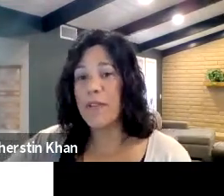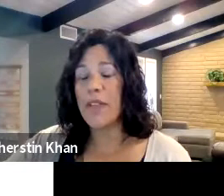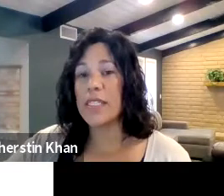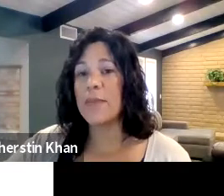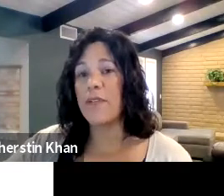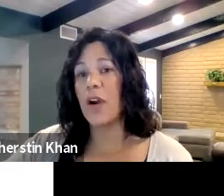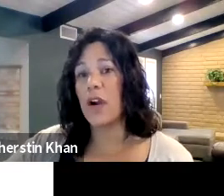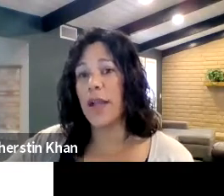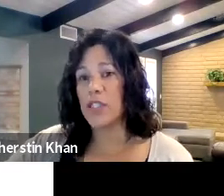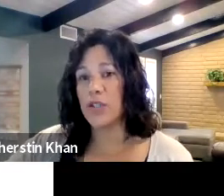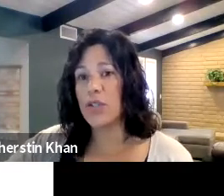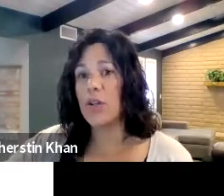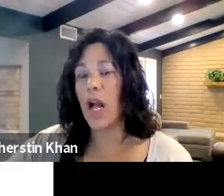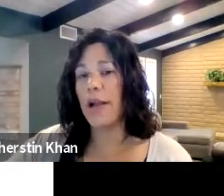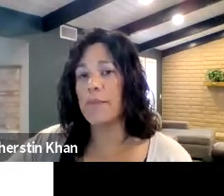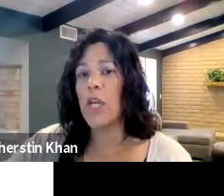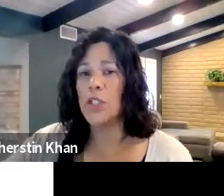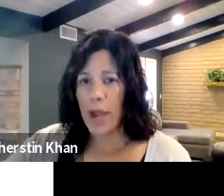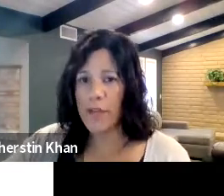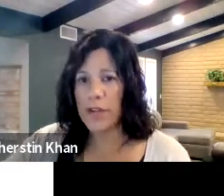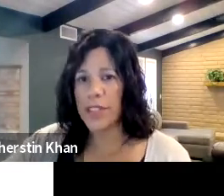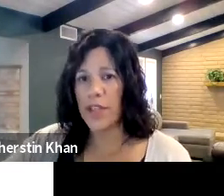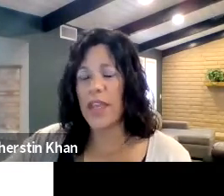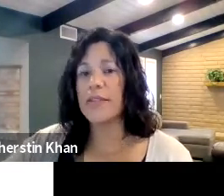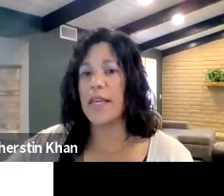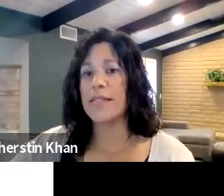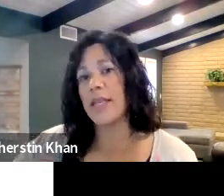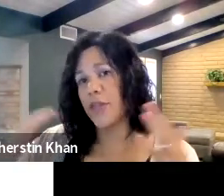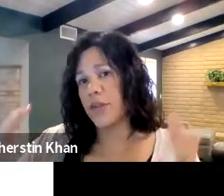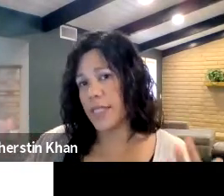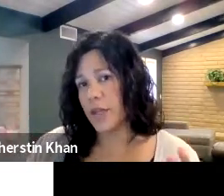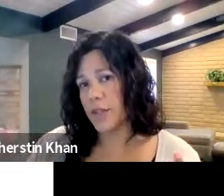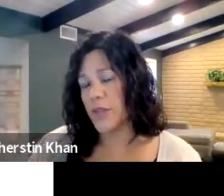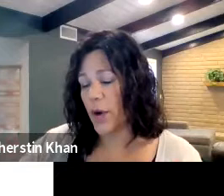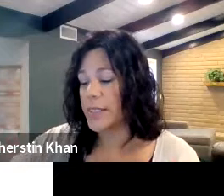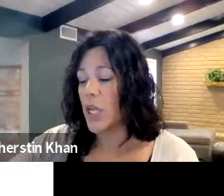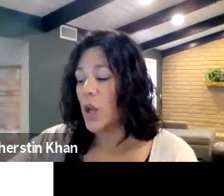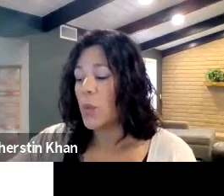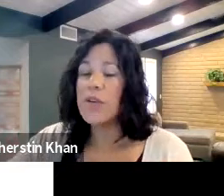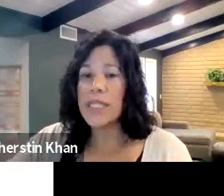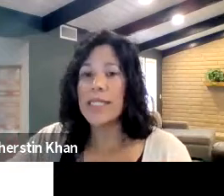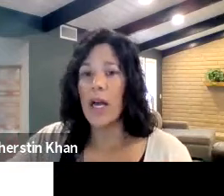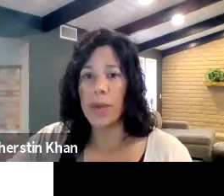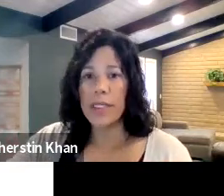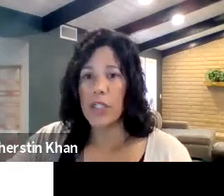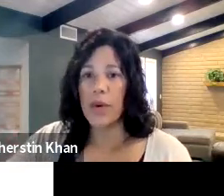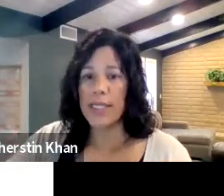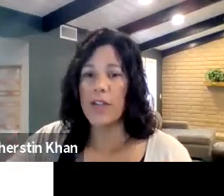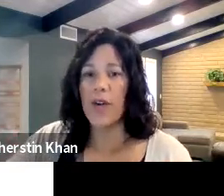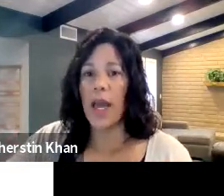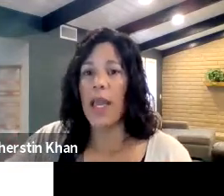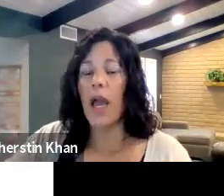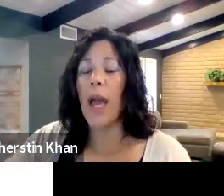use some of our external drivers, the things that set those standards for us. We use that to help us